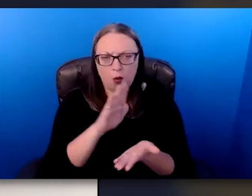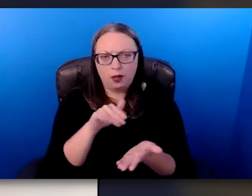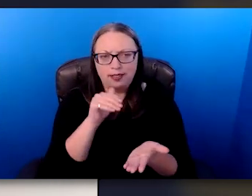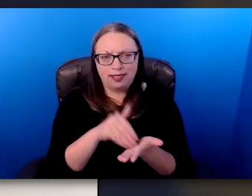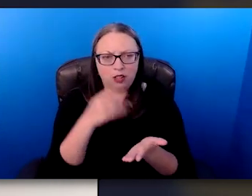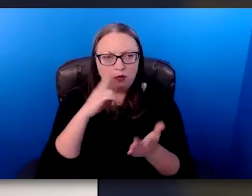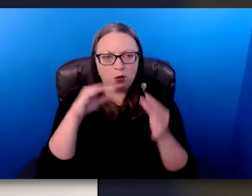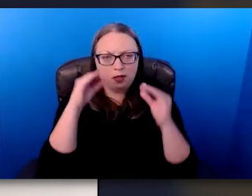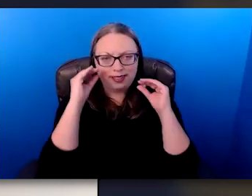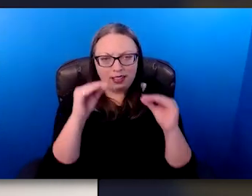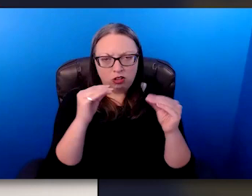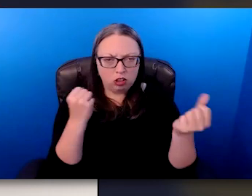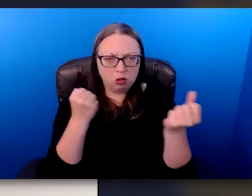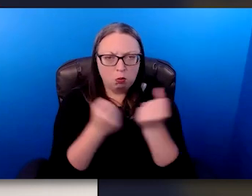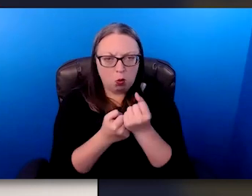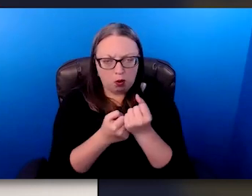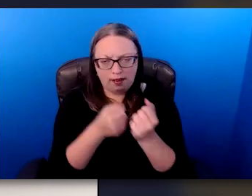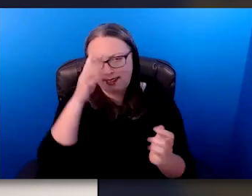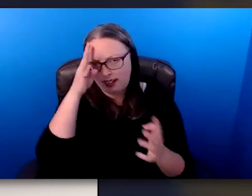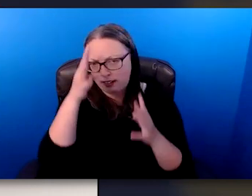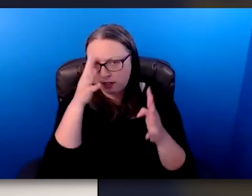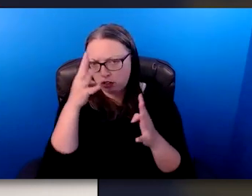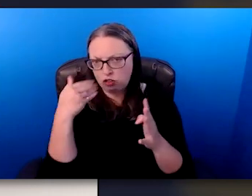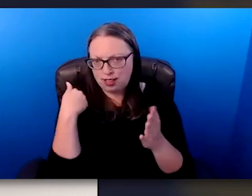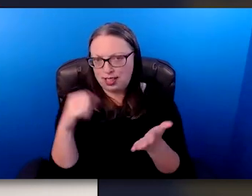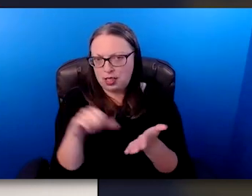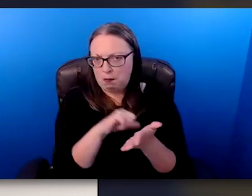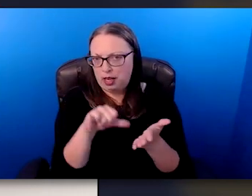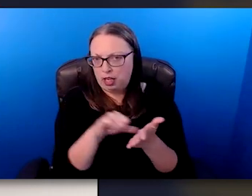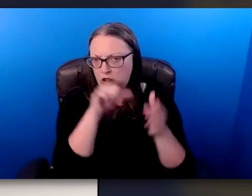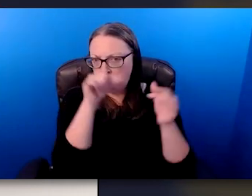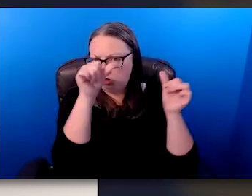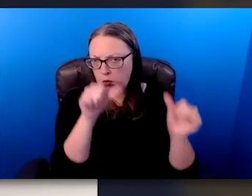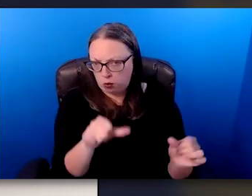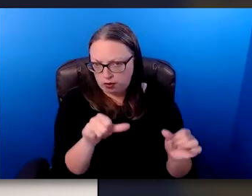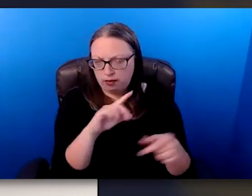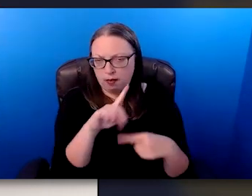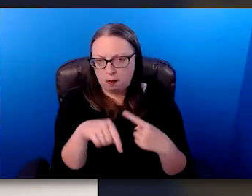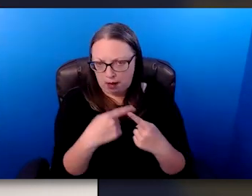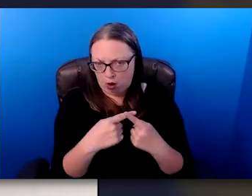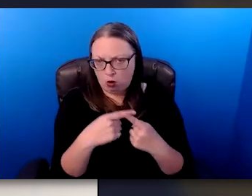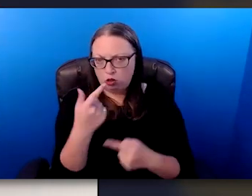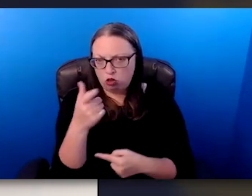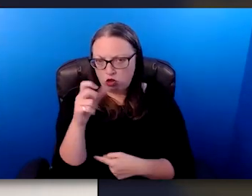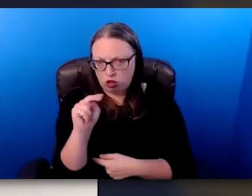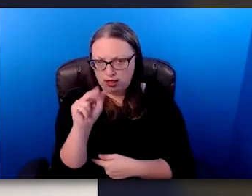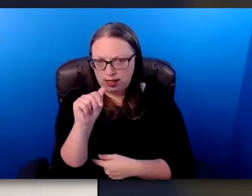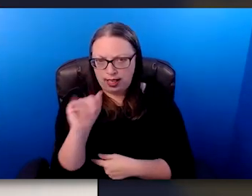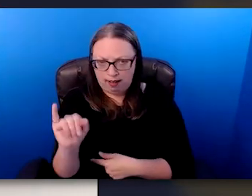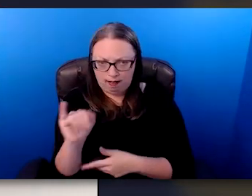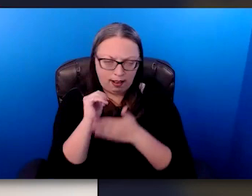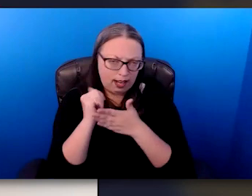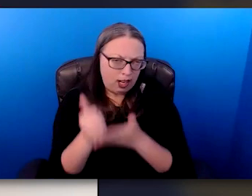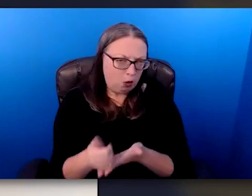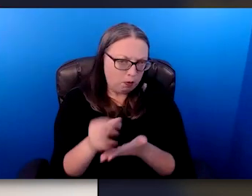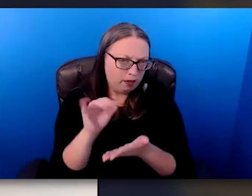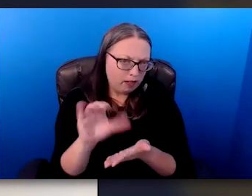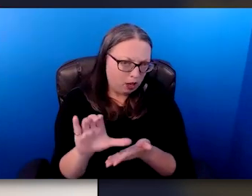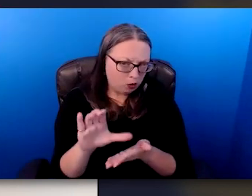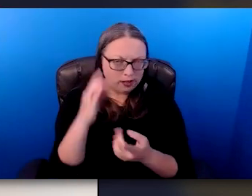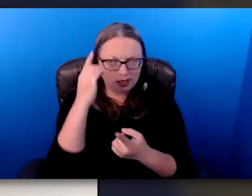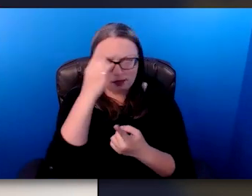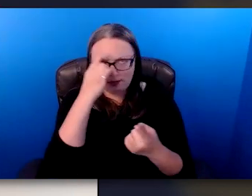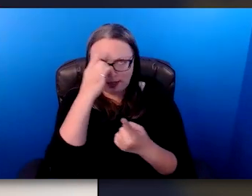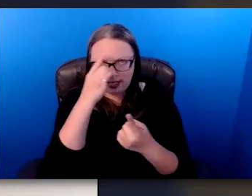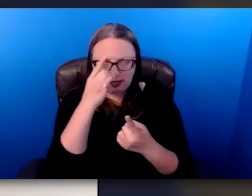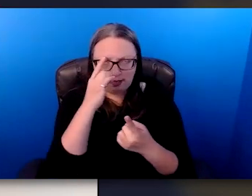and Innovation has a page up on Gen AI, helping faculty rethink their